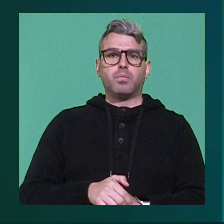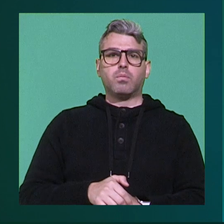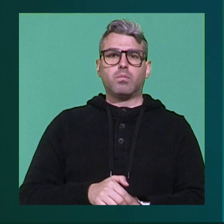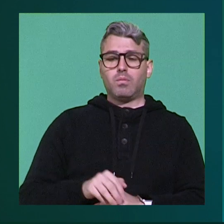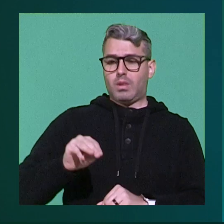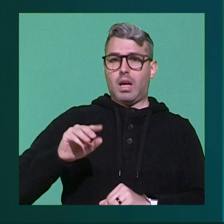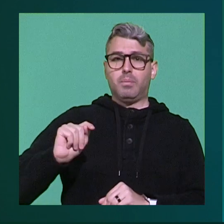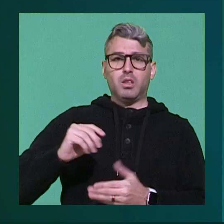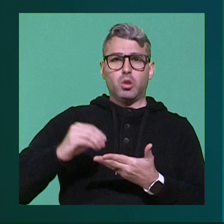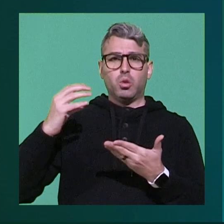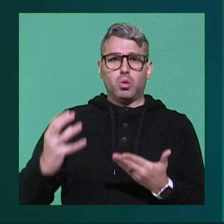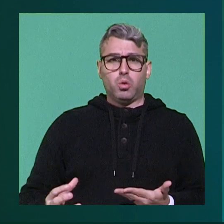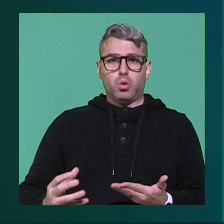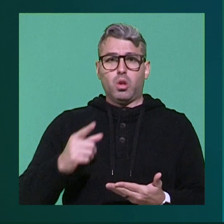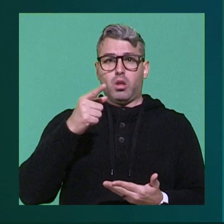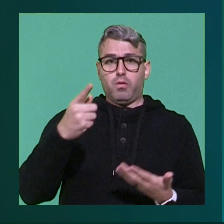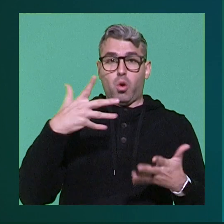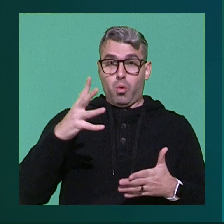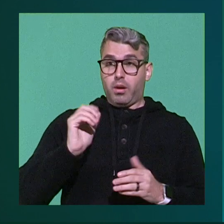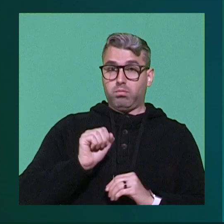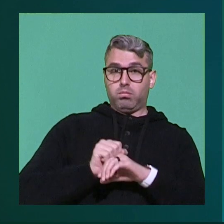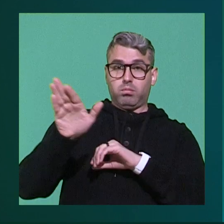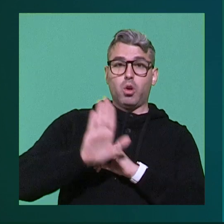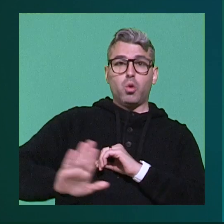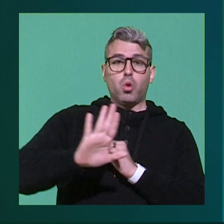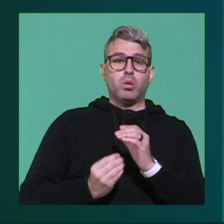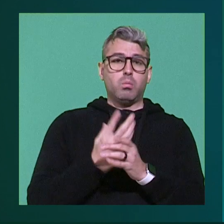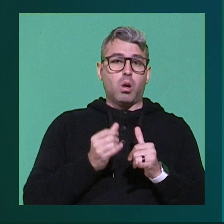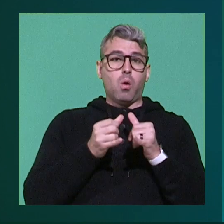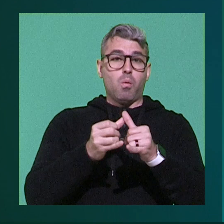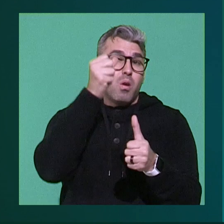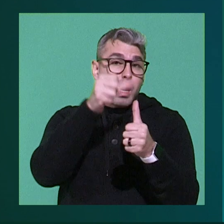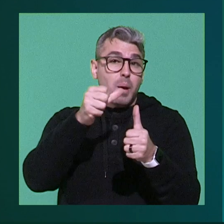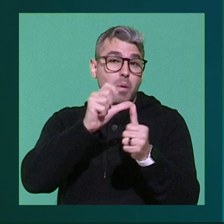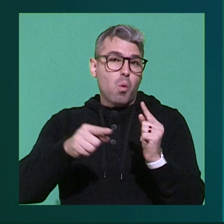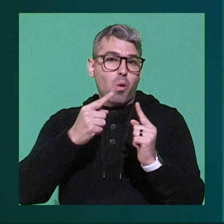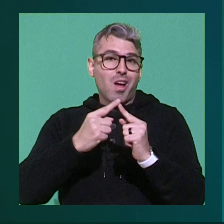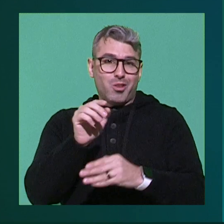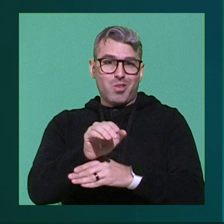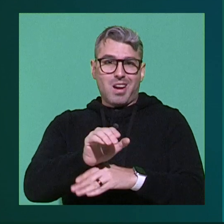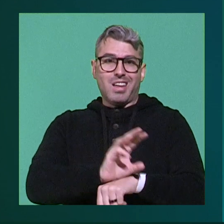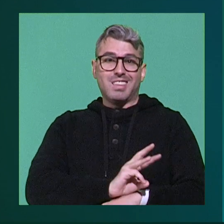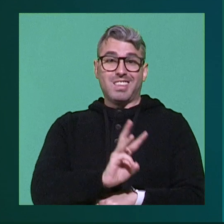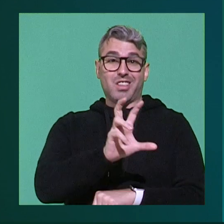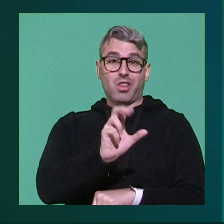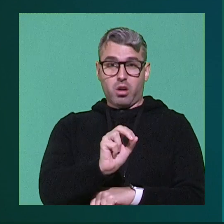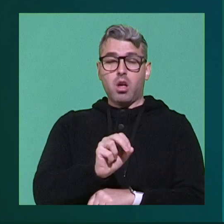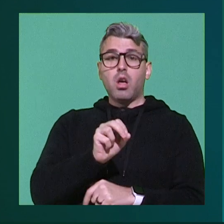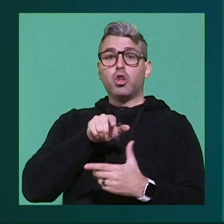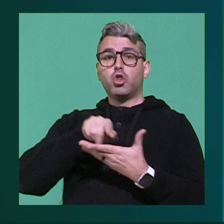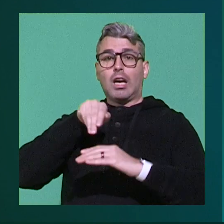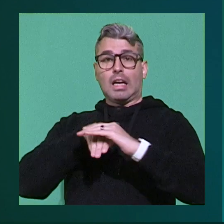MT students, if you returned your invitation for the Spring Awards night, remember it is tonight at 6:30 p.m. Check-in will begin at